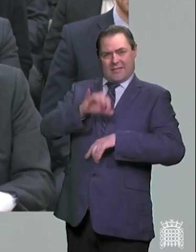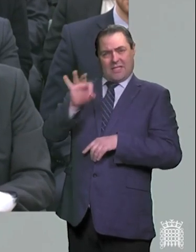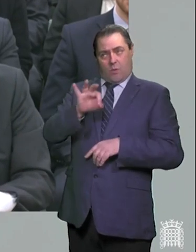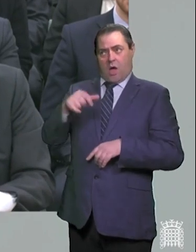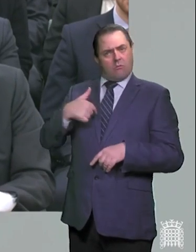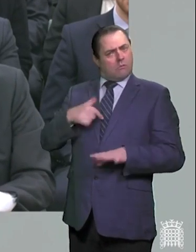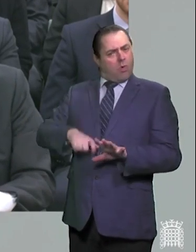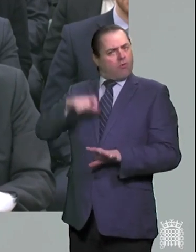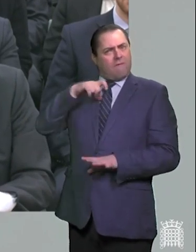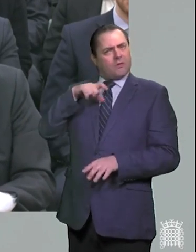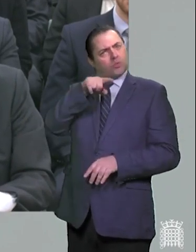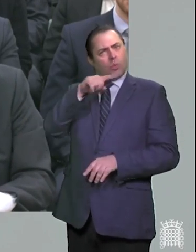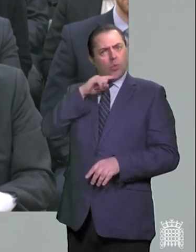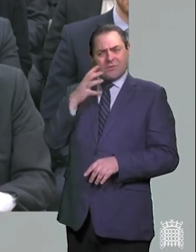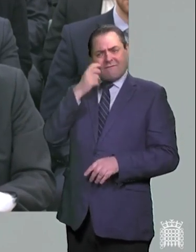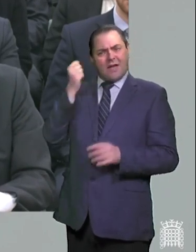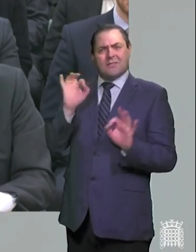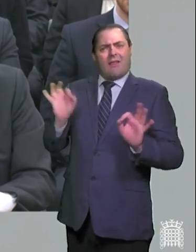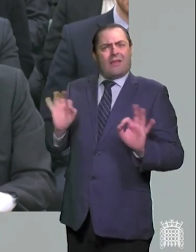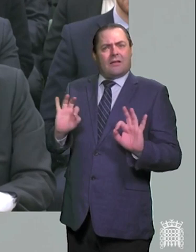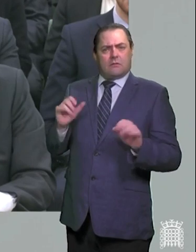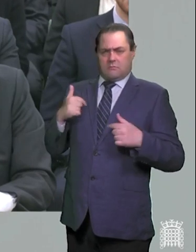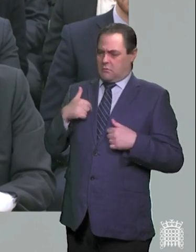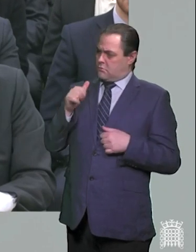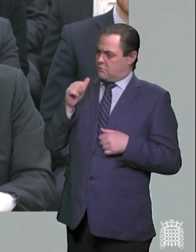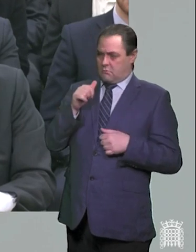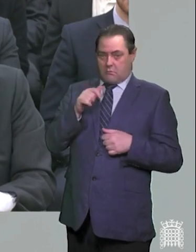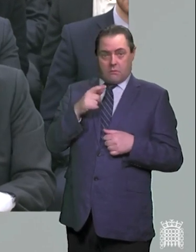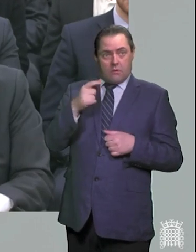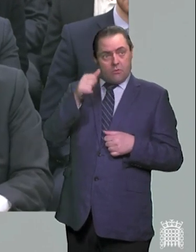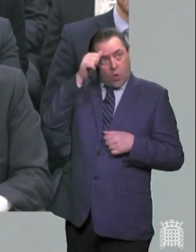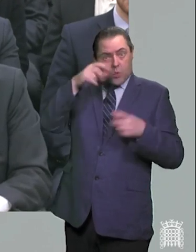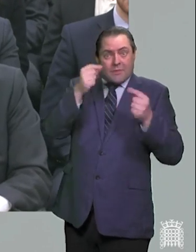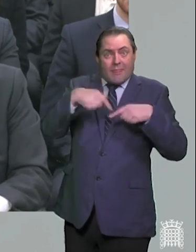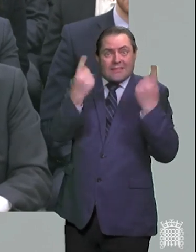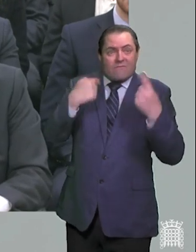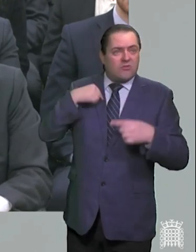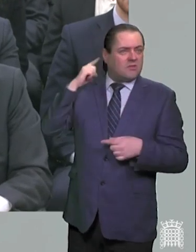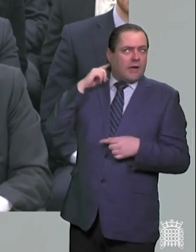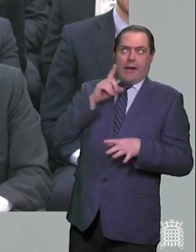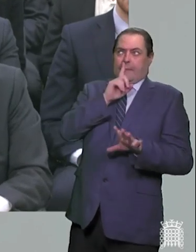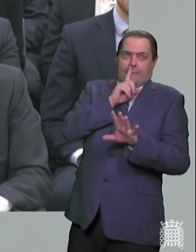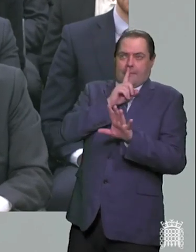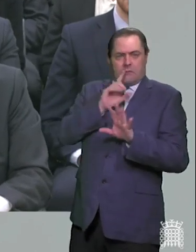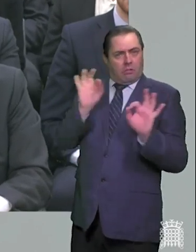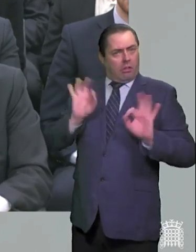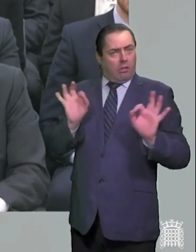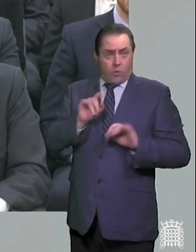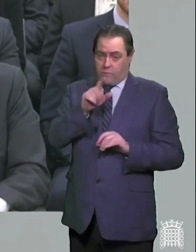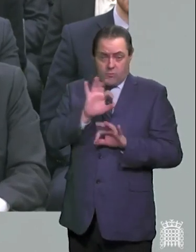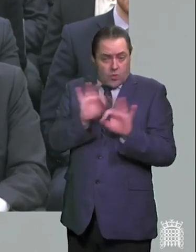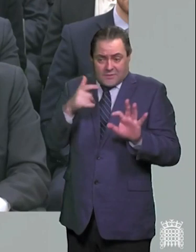completely confident that you would find nothing to show I knew or believed anything else, as indeed you have